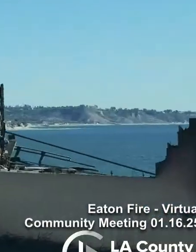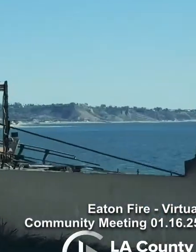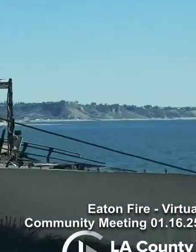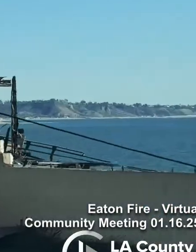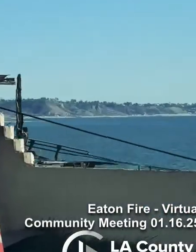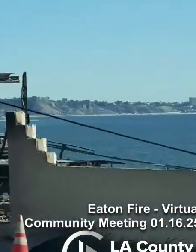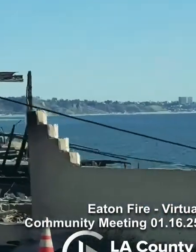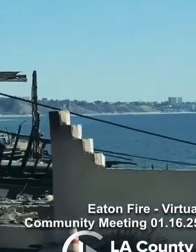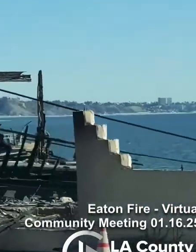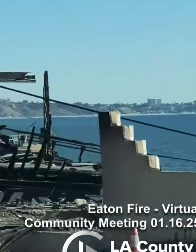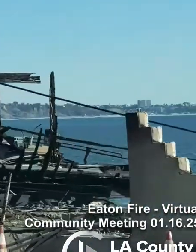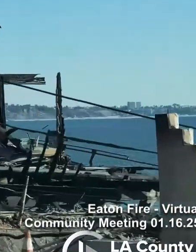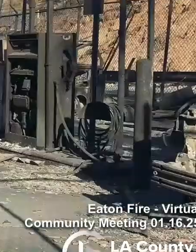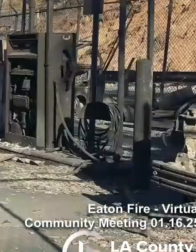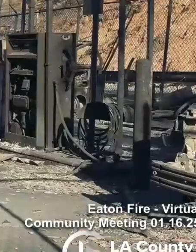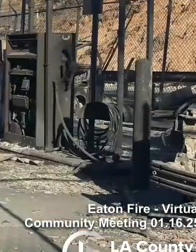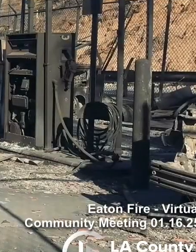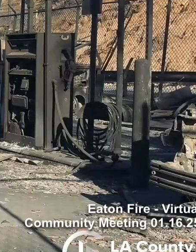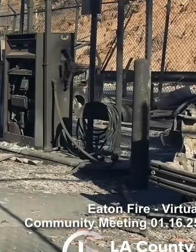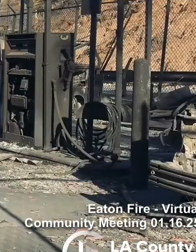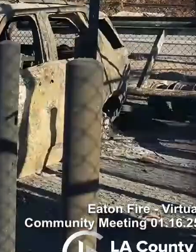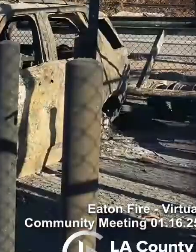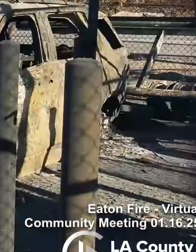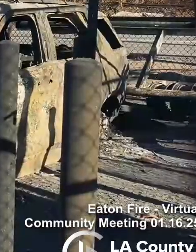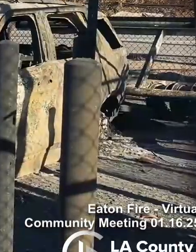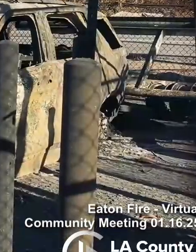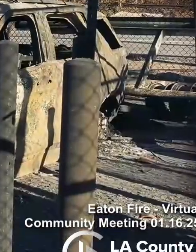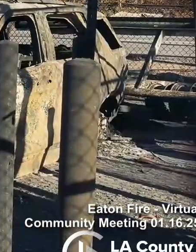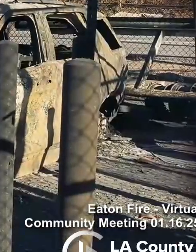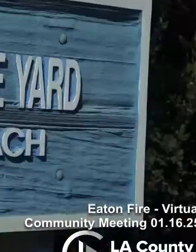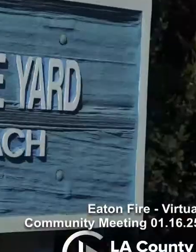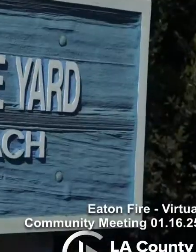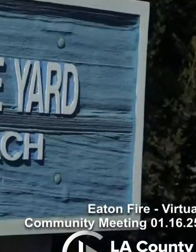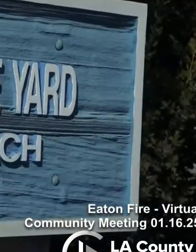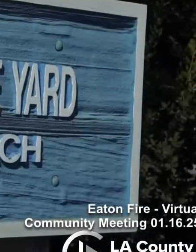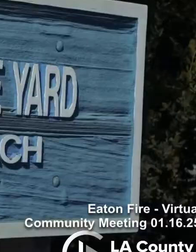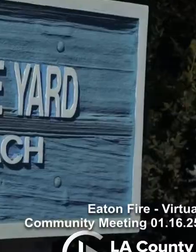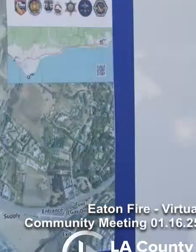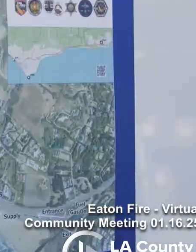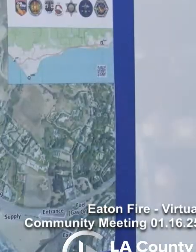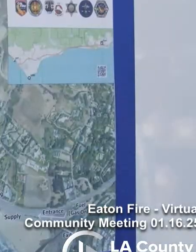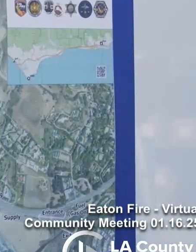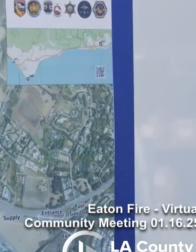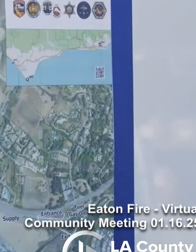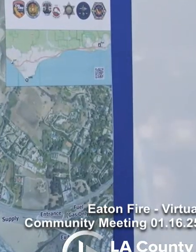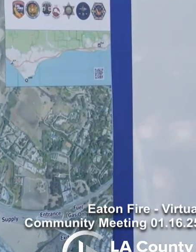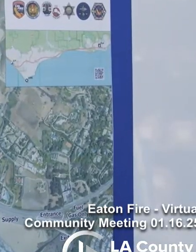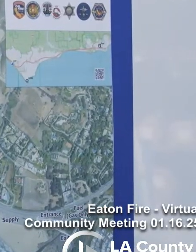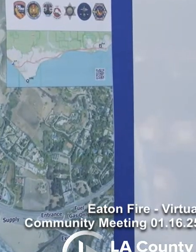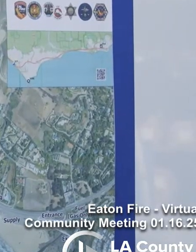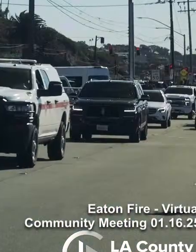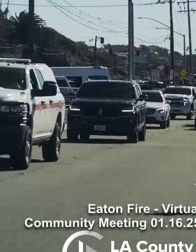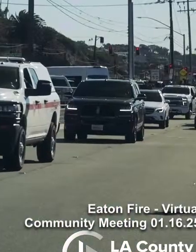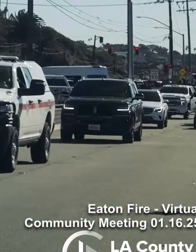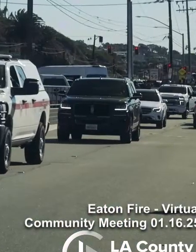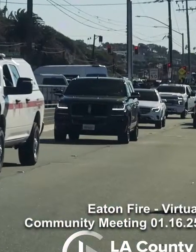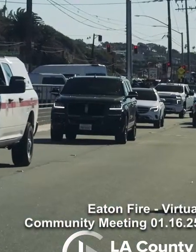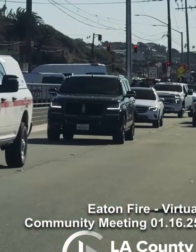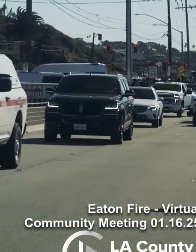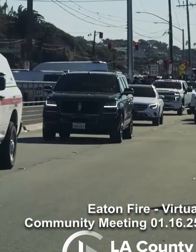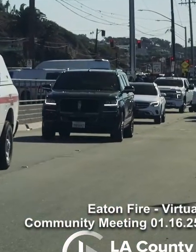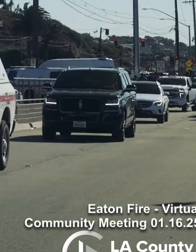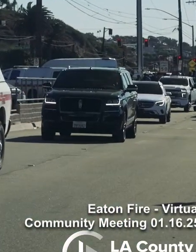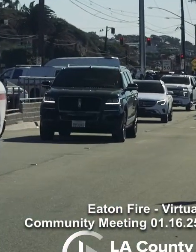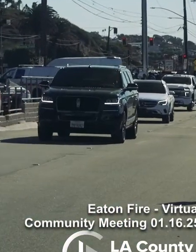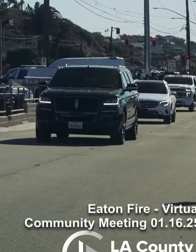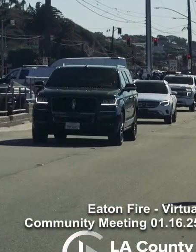order to facilitate this fire. After the initial stages of the fire kicking off, it takes a minute to get this mobile city out here, but once it's